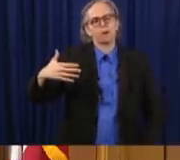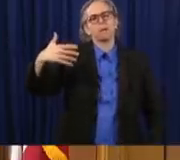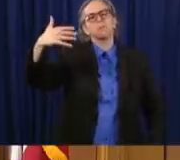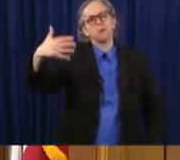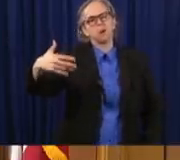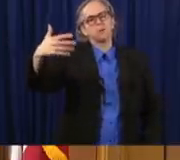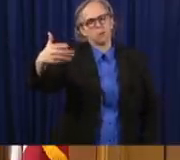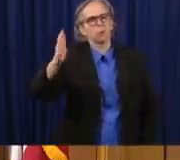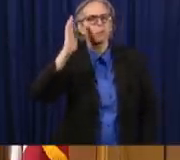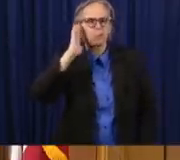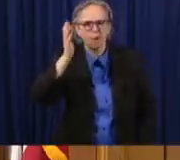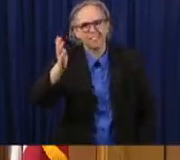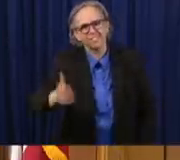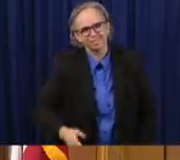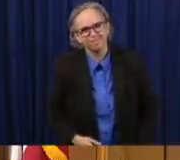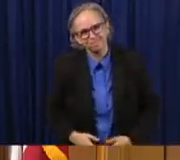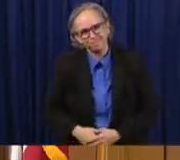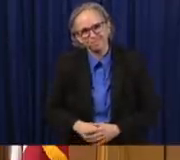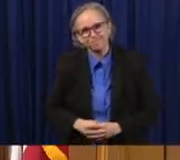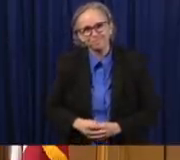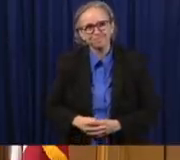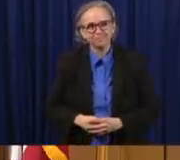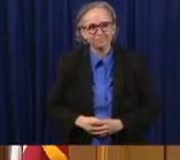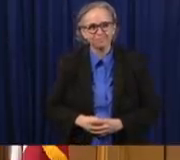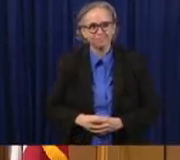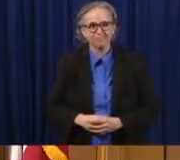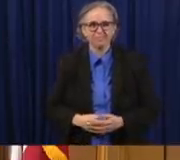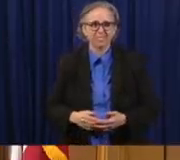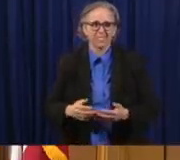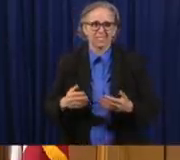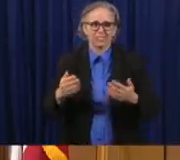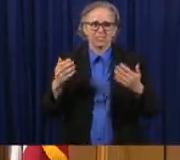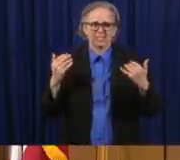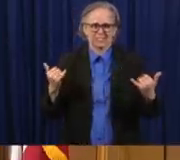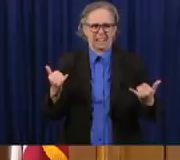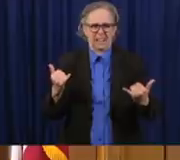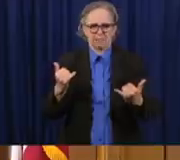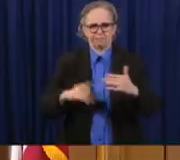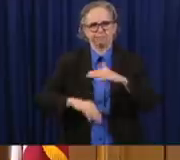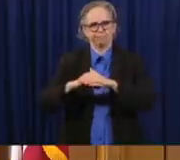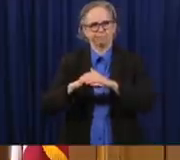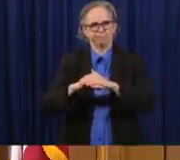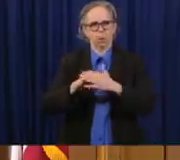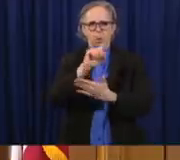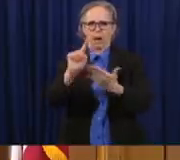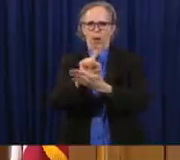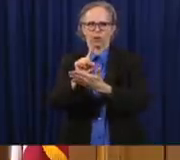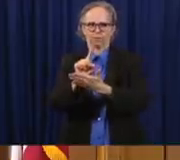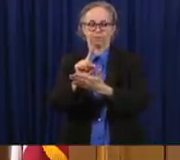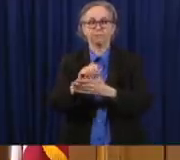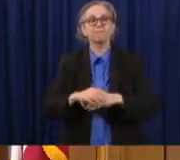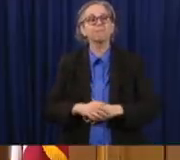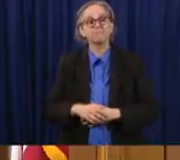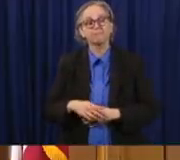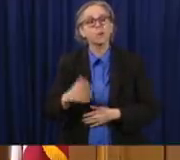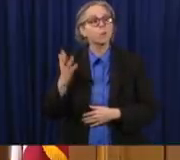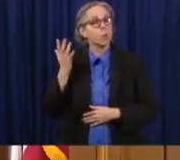We are going to only go today for an hour. The president has